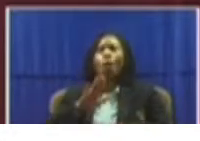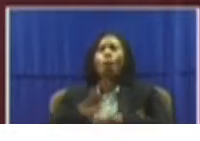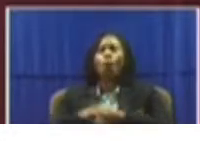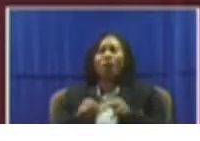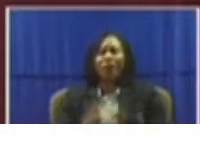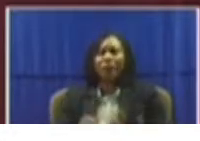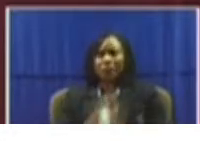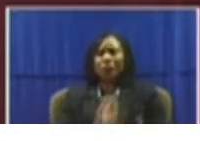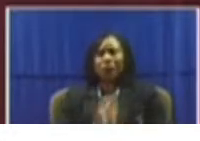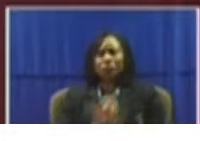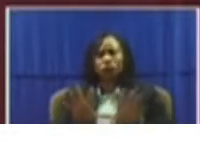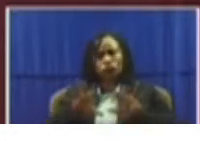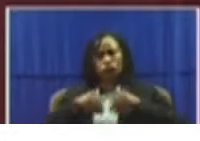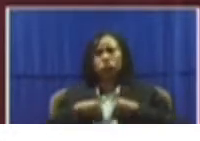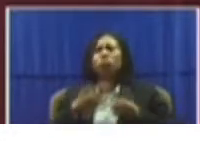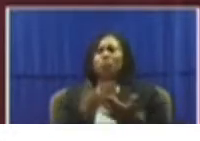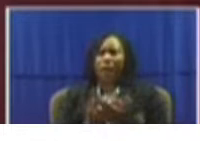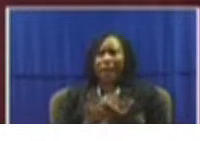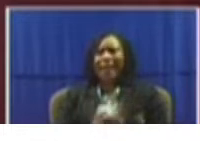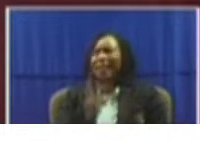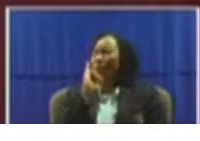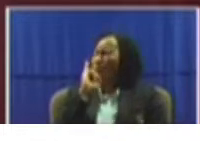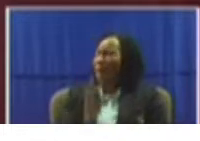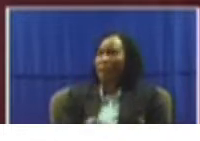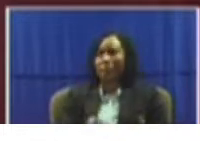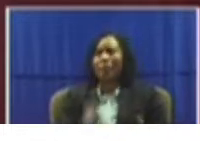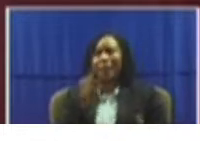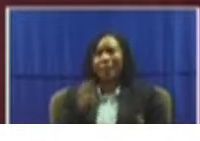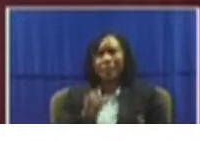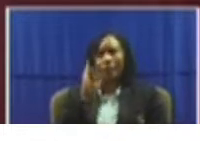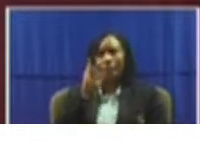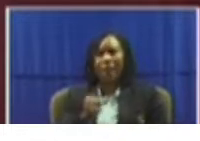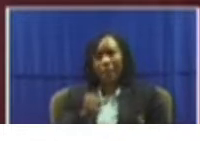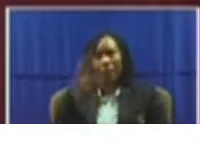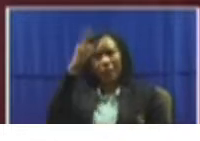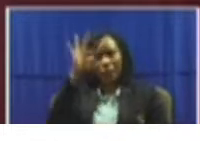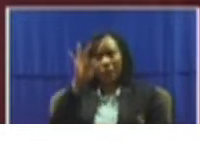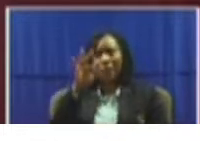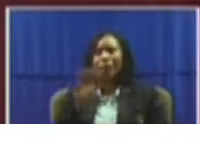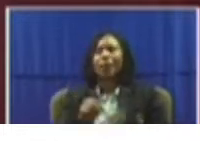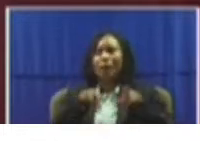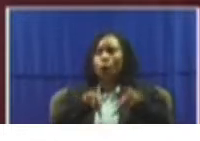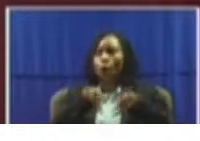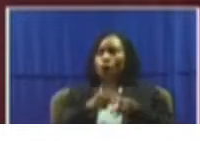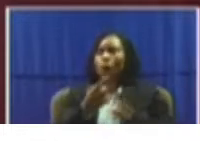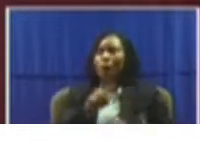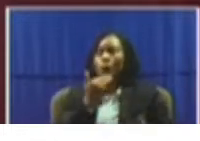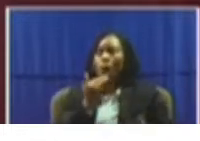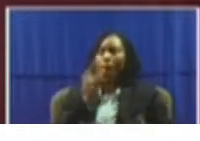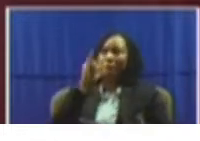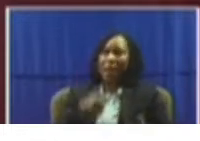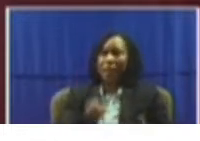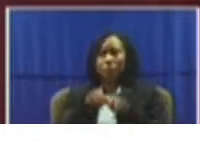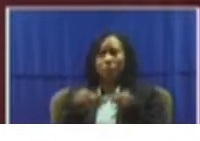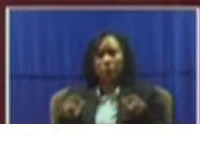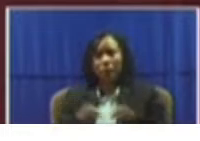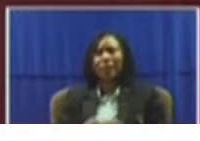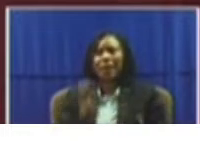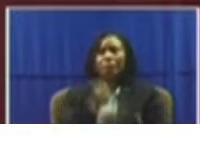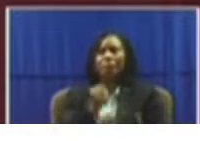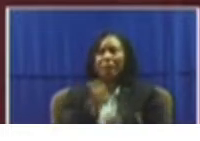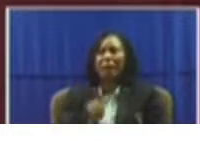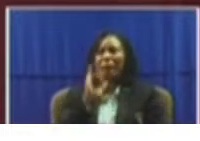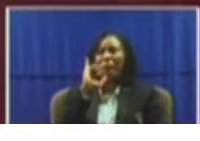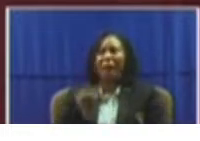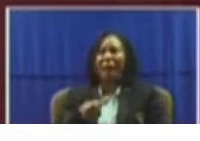take. This is a bad government governed by bad people who coincidentally make very bad